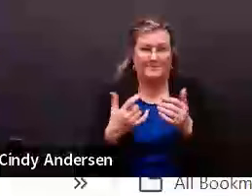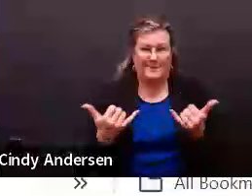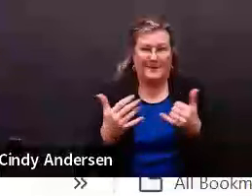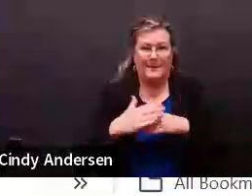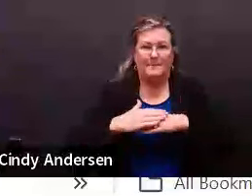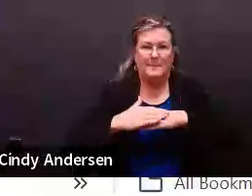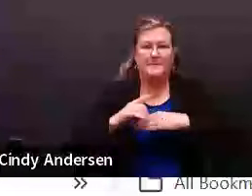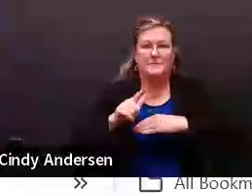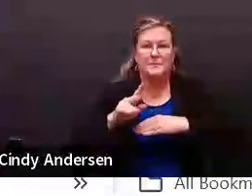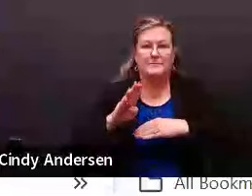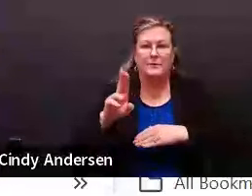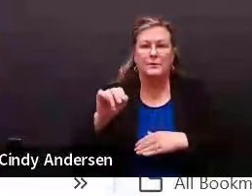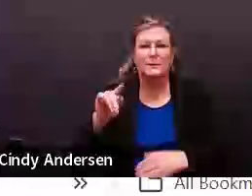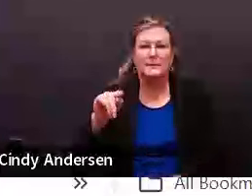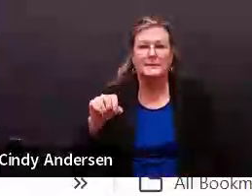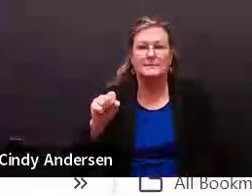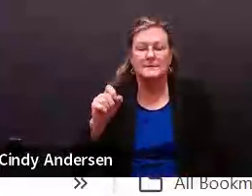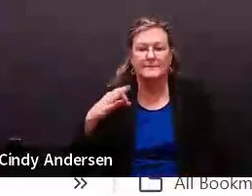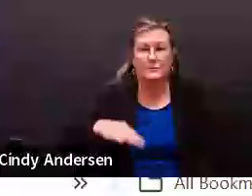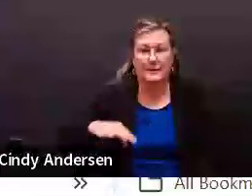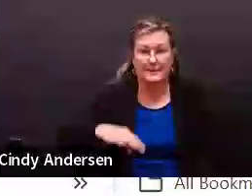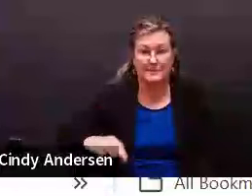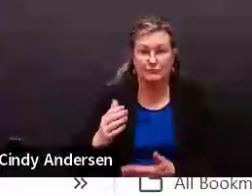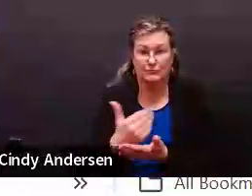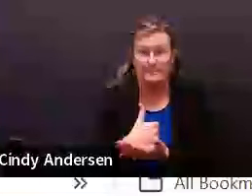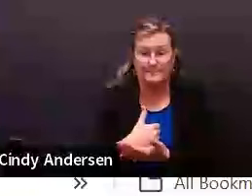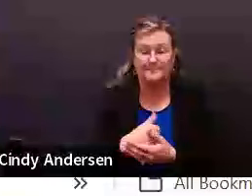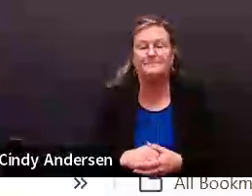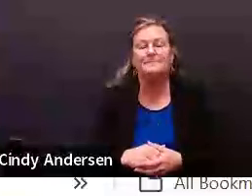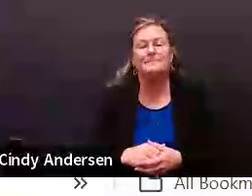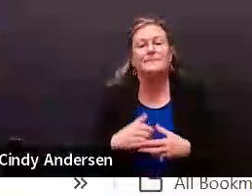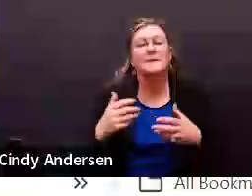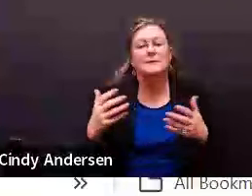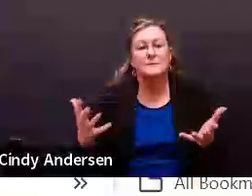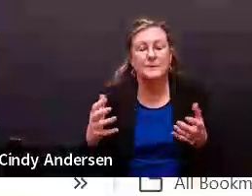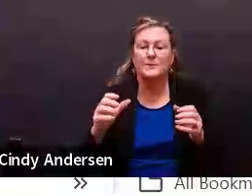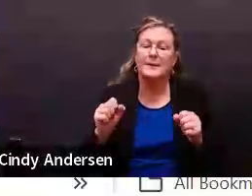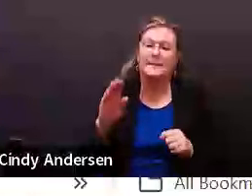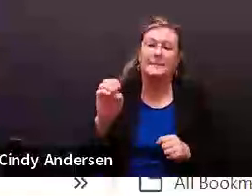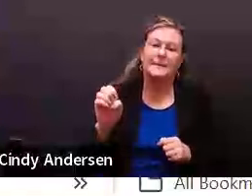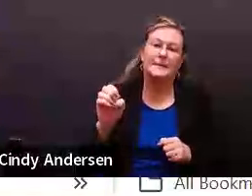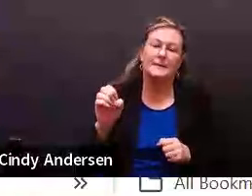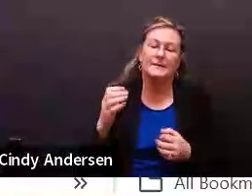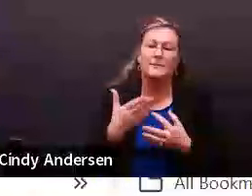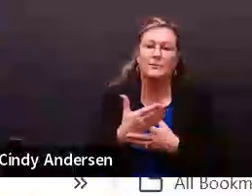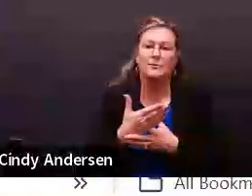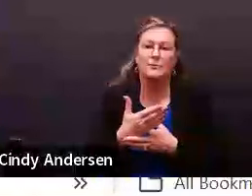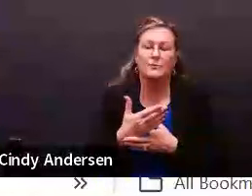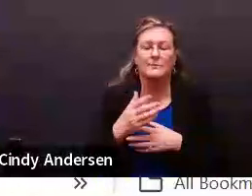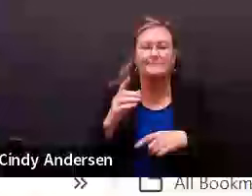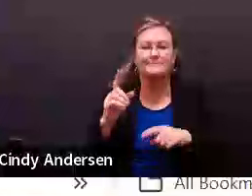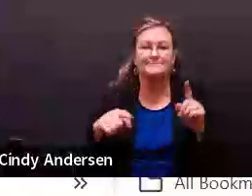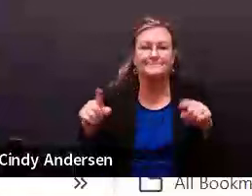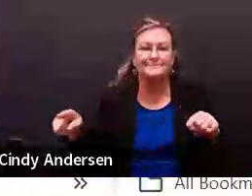of 24 units of credits earned. And so that can be through